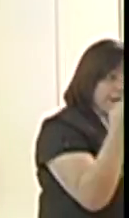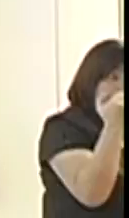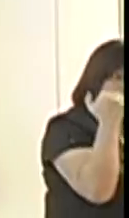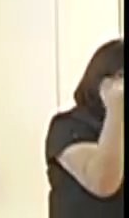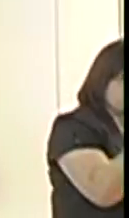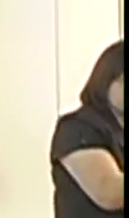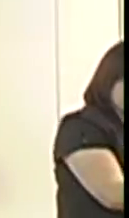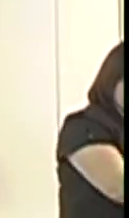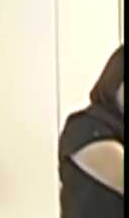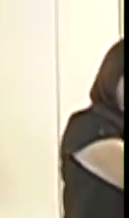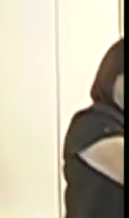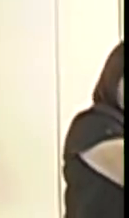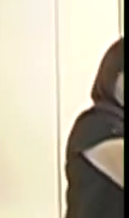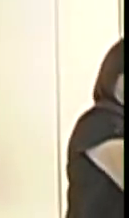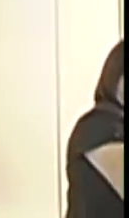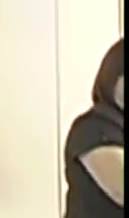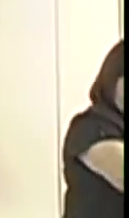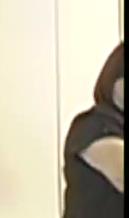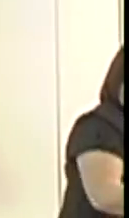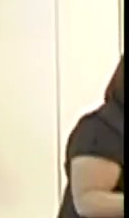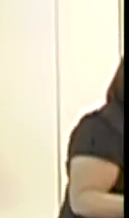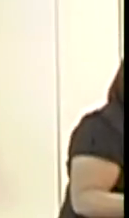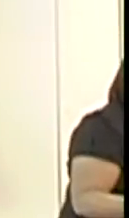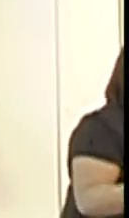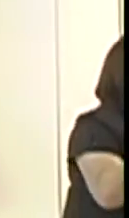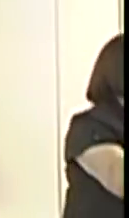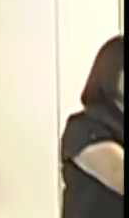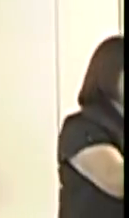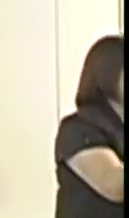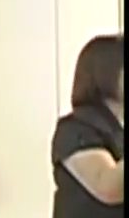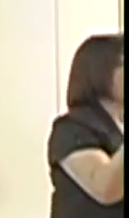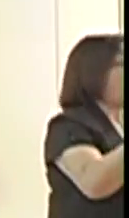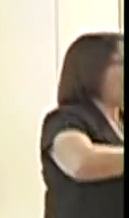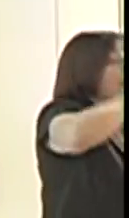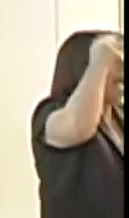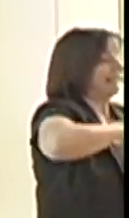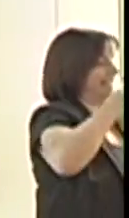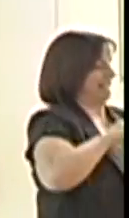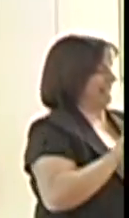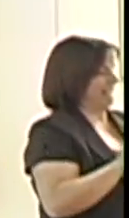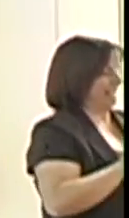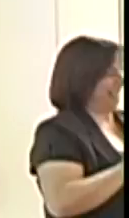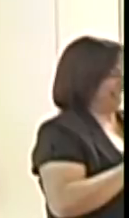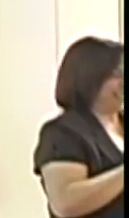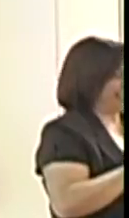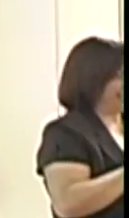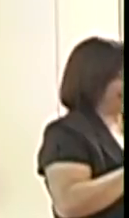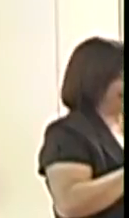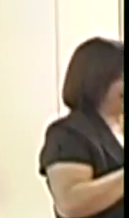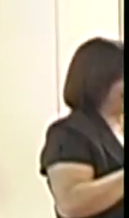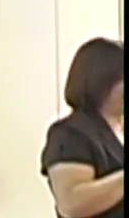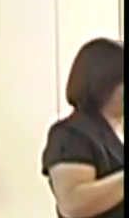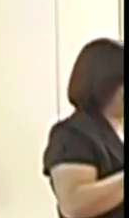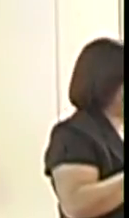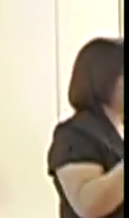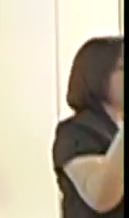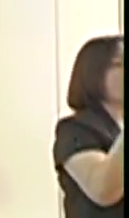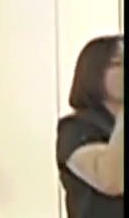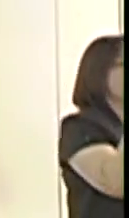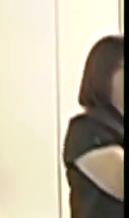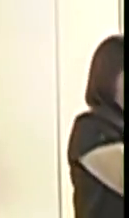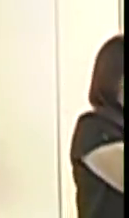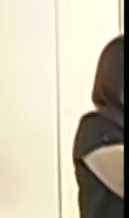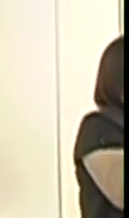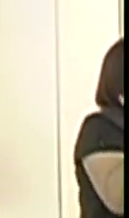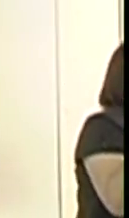see proximalizations even in adult learners of a sign language. So here we have actually a German woman